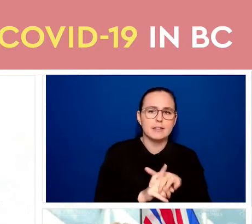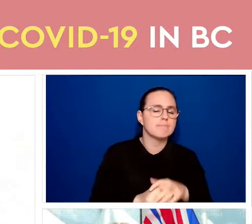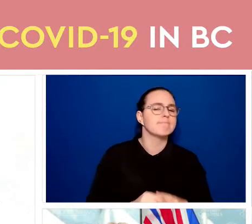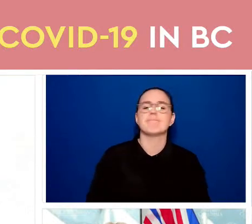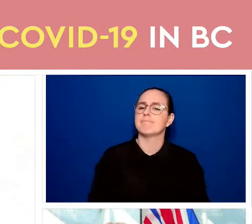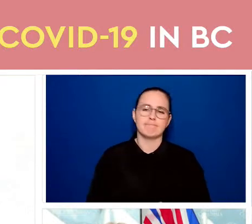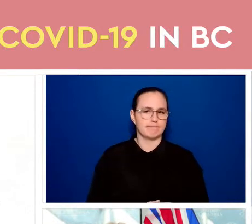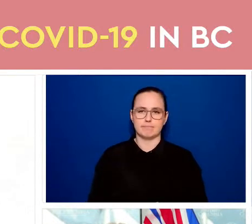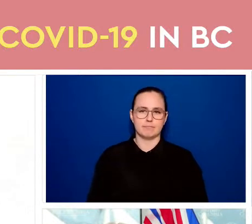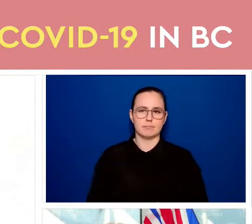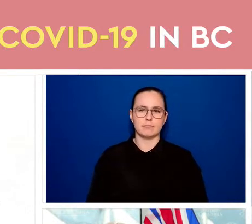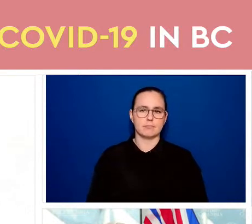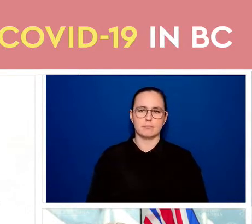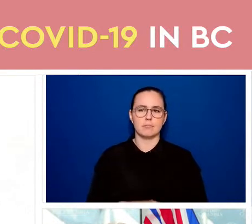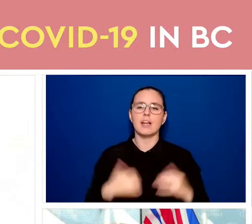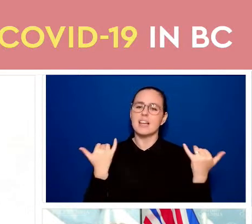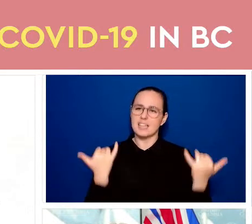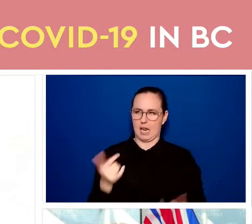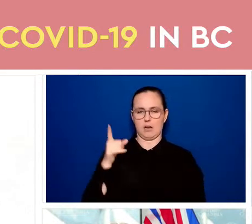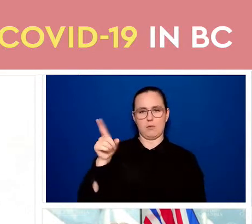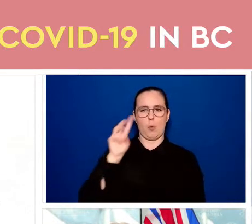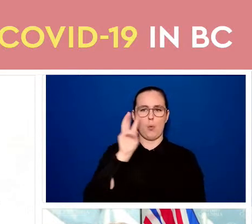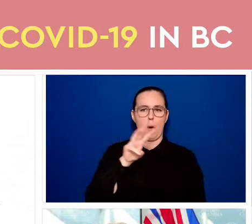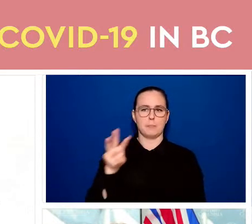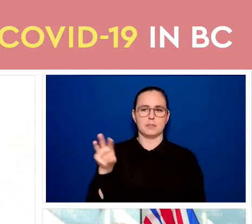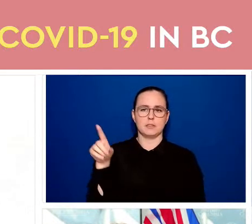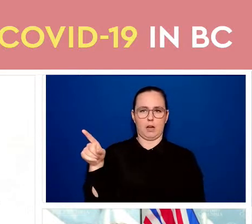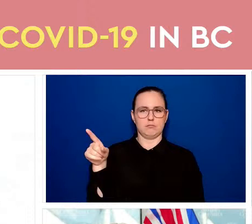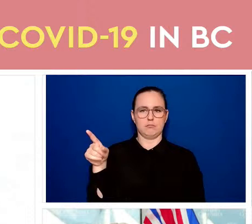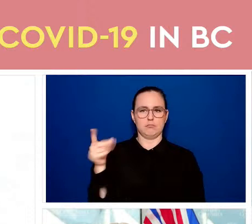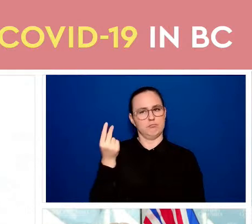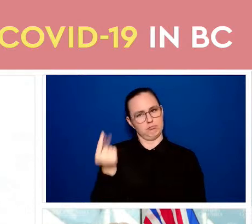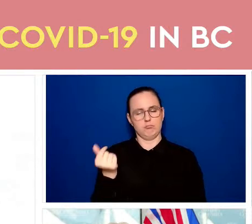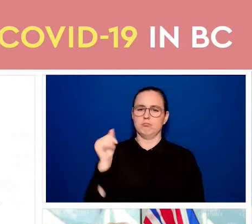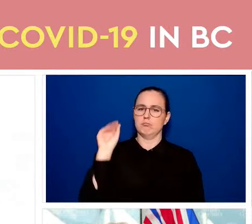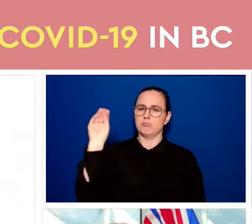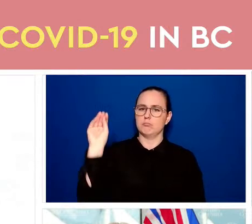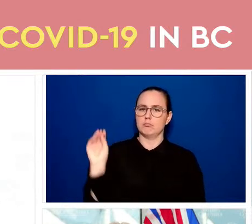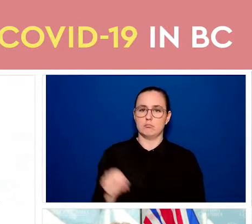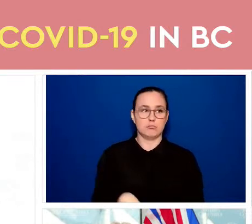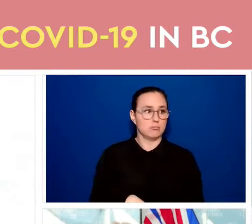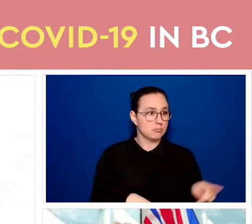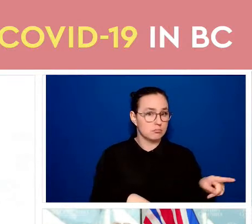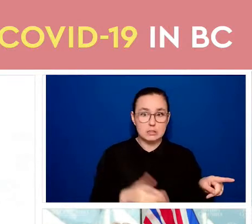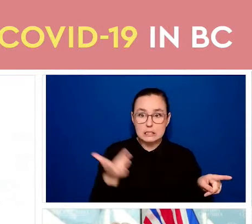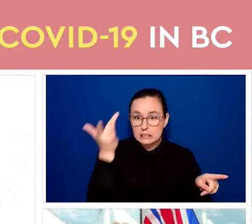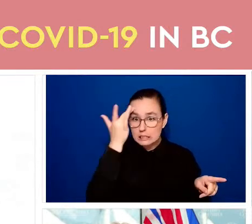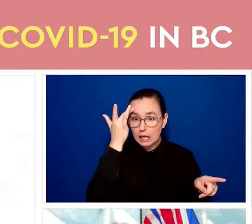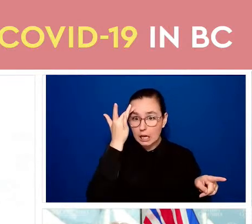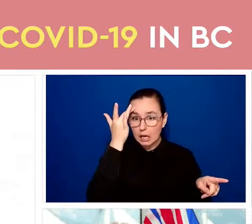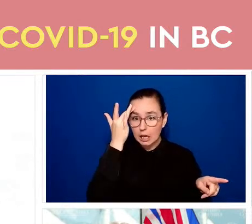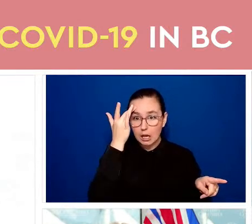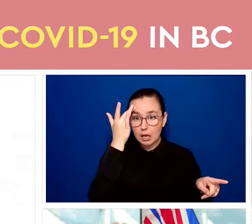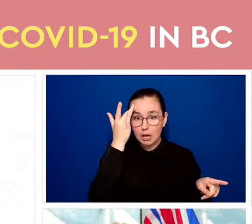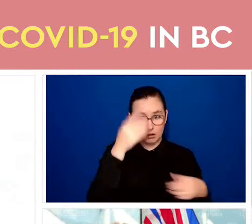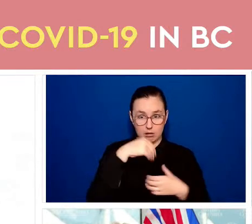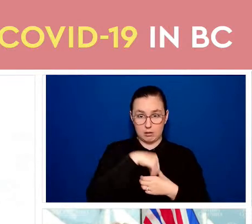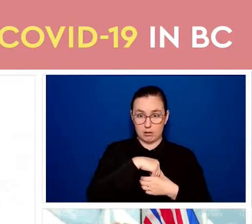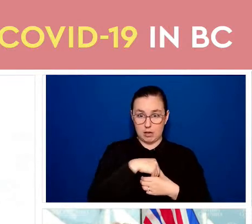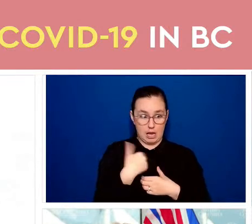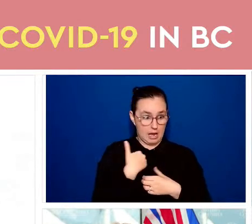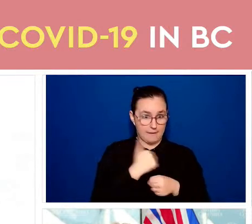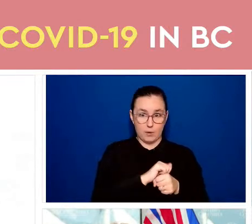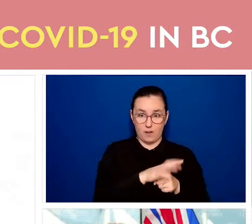posting this if there was somebody who attended school while they were infectious and there was a possibility of transmission to